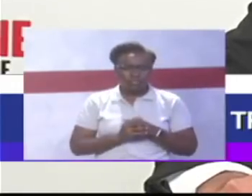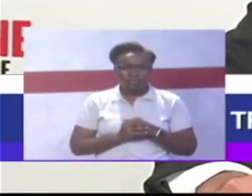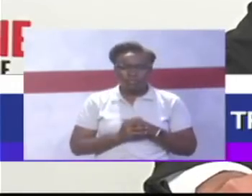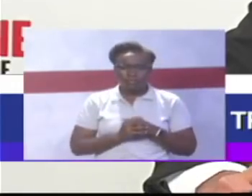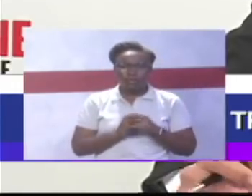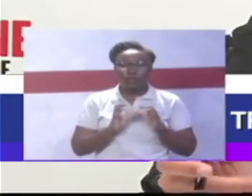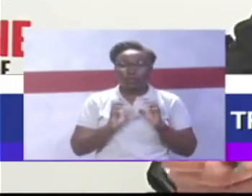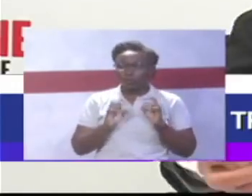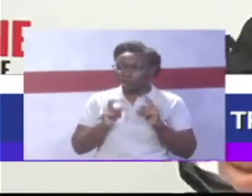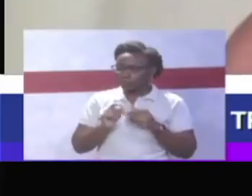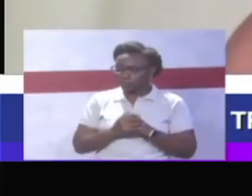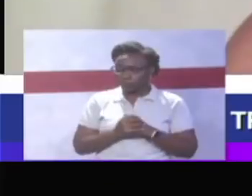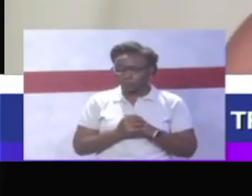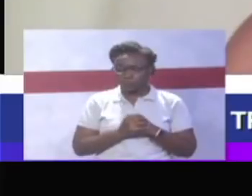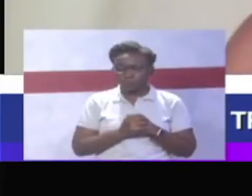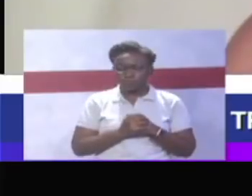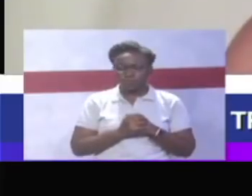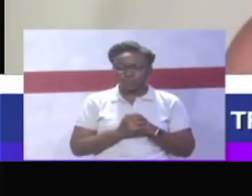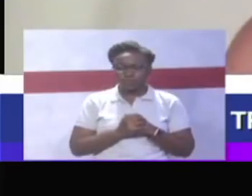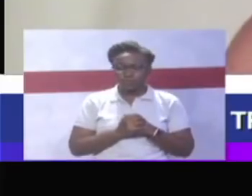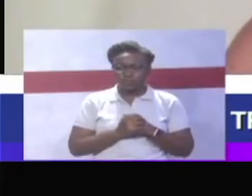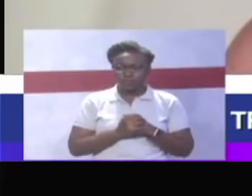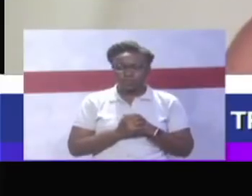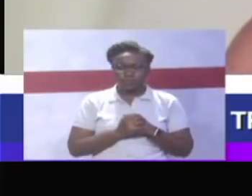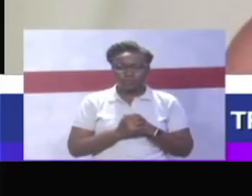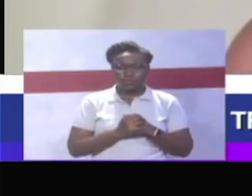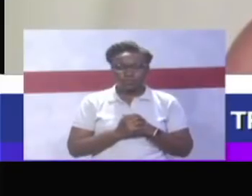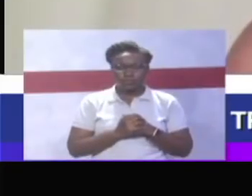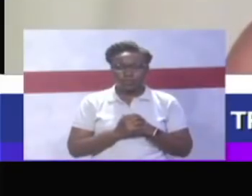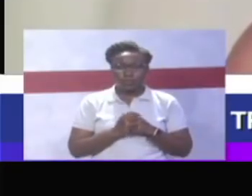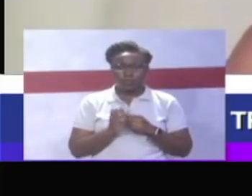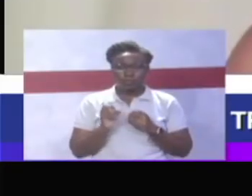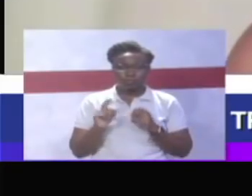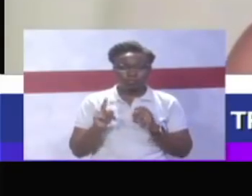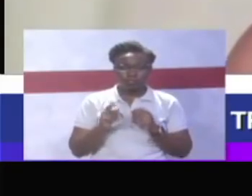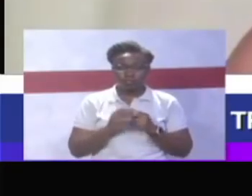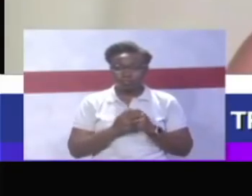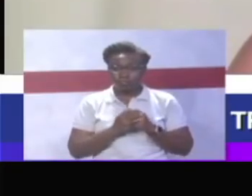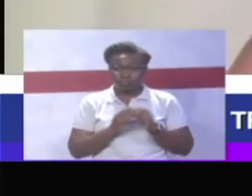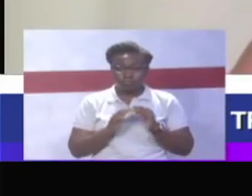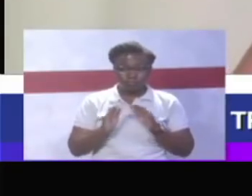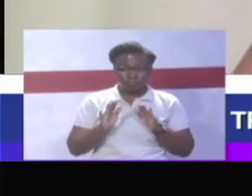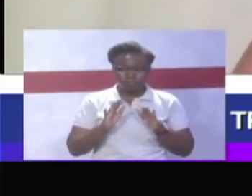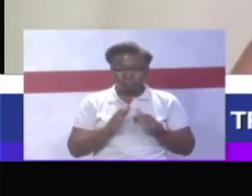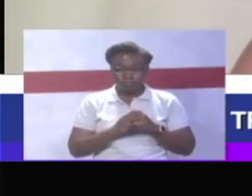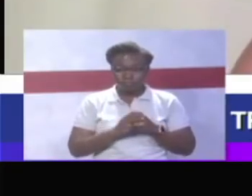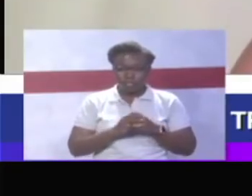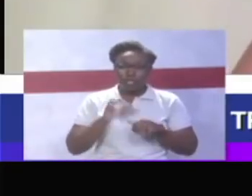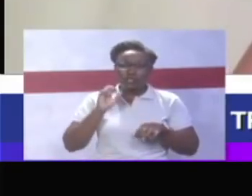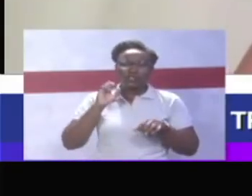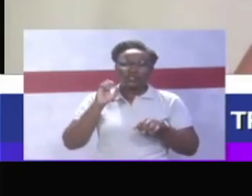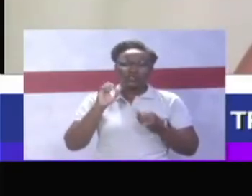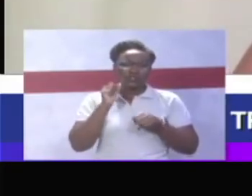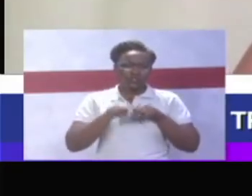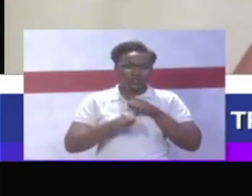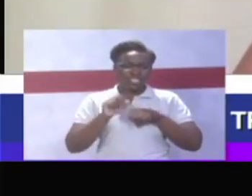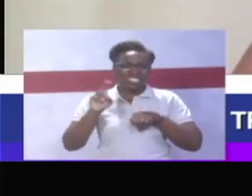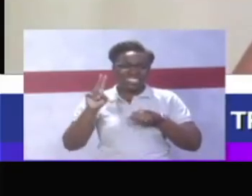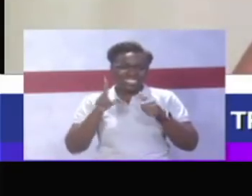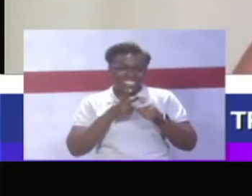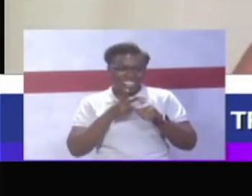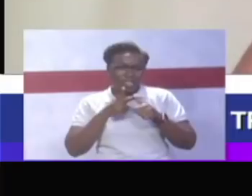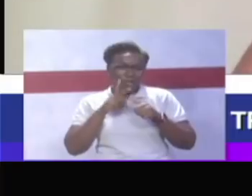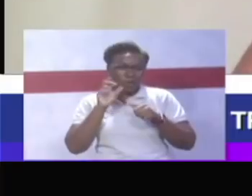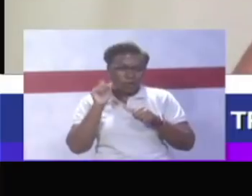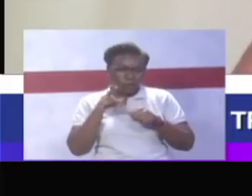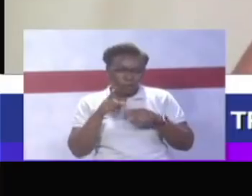we will go back. We'll come back. So we move to. Okay, sorry Yes, about you're that. back. Yes. All right, so the second part of the question was